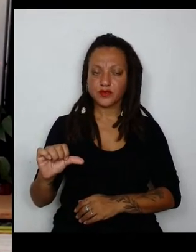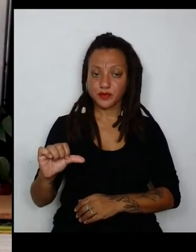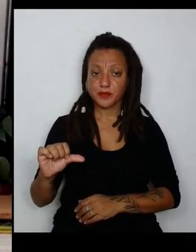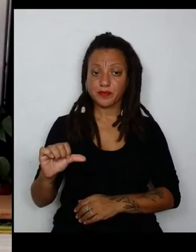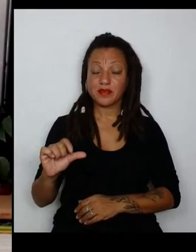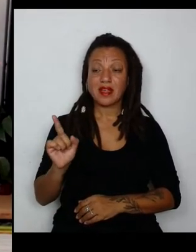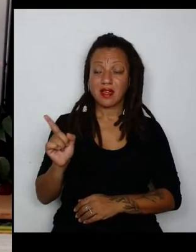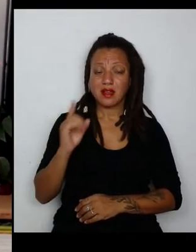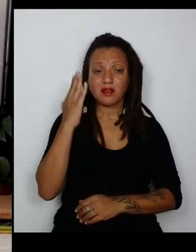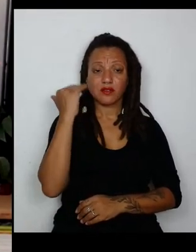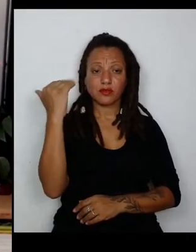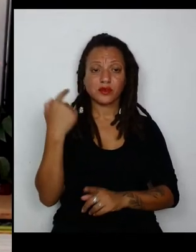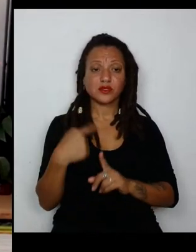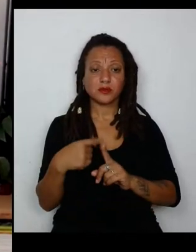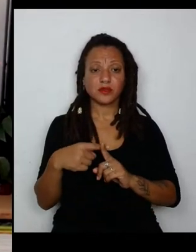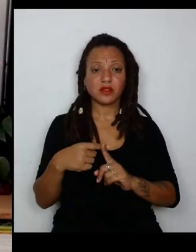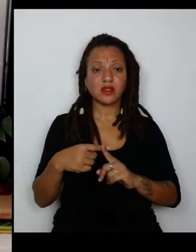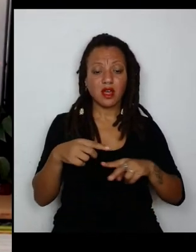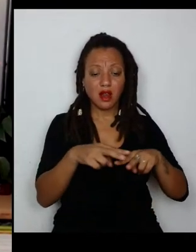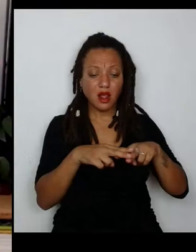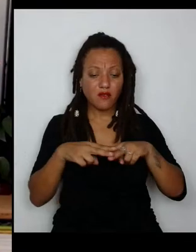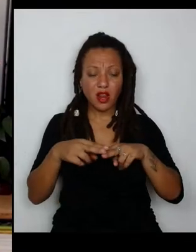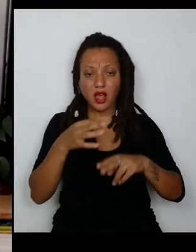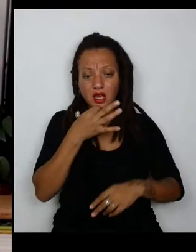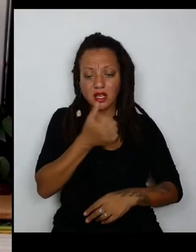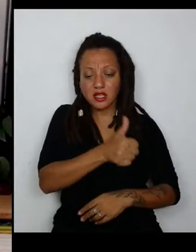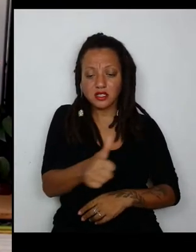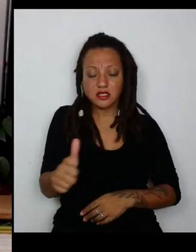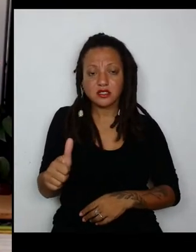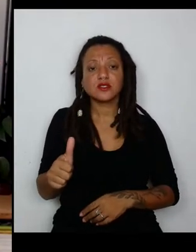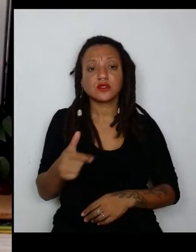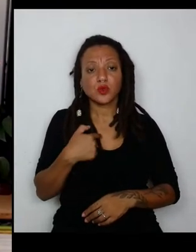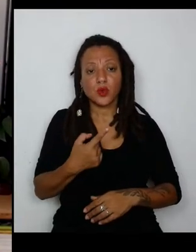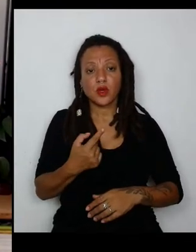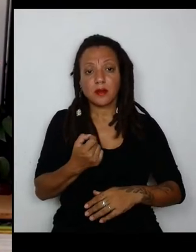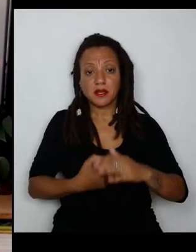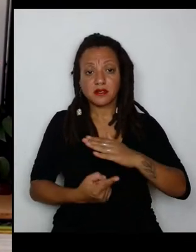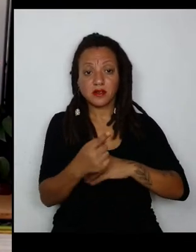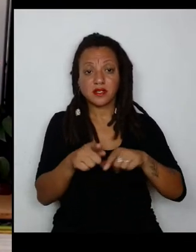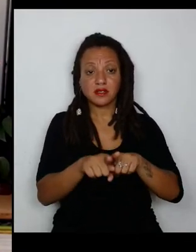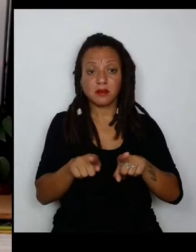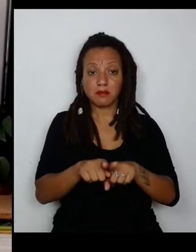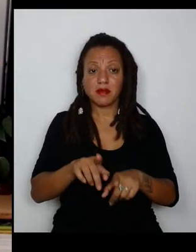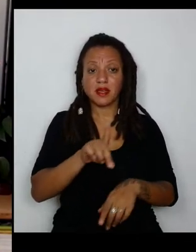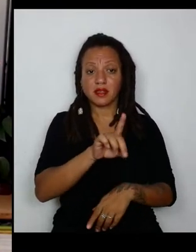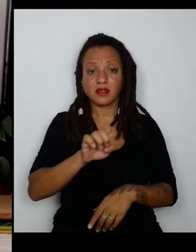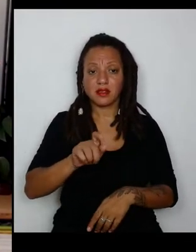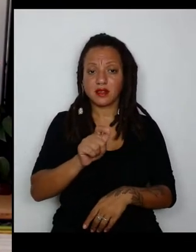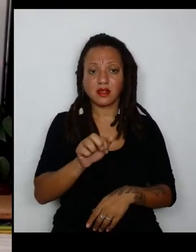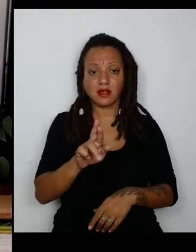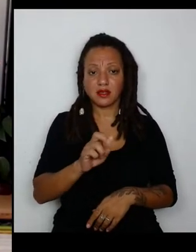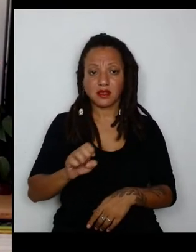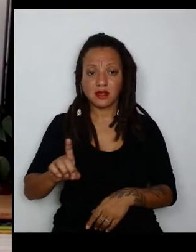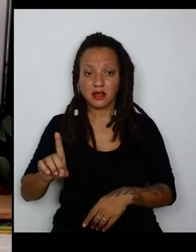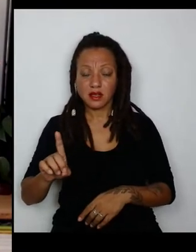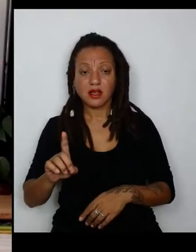brownie is known for her critical reassessments of impressionism and the work of degas